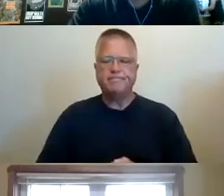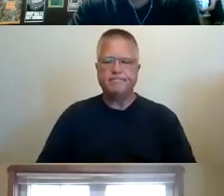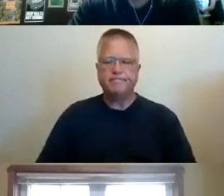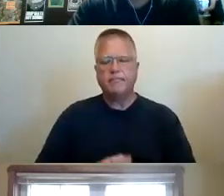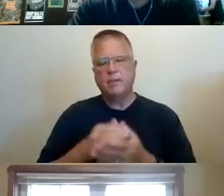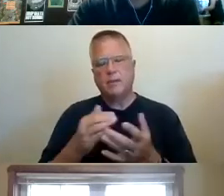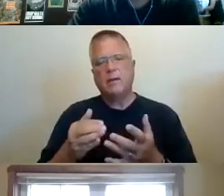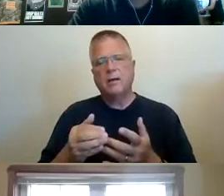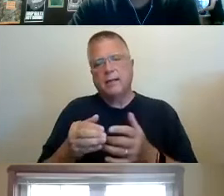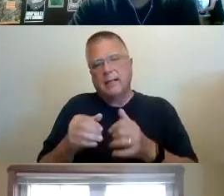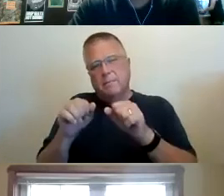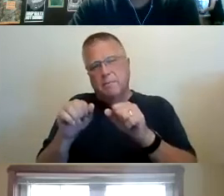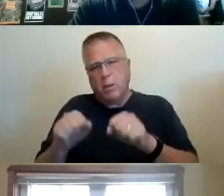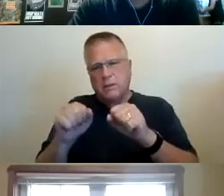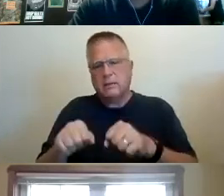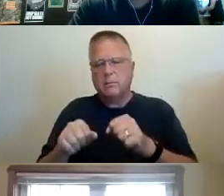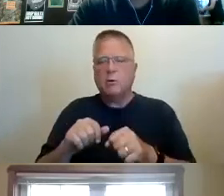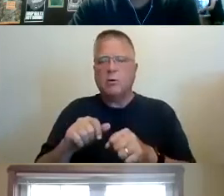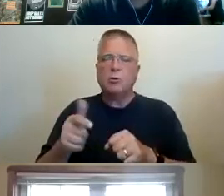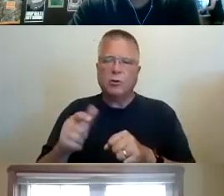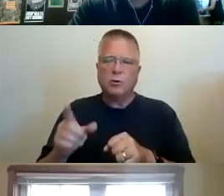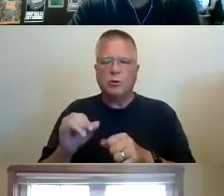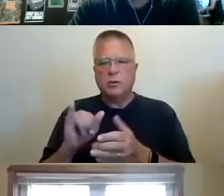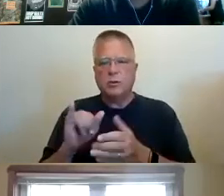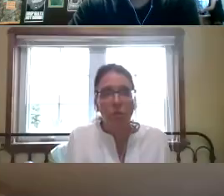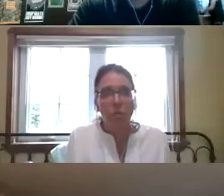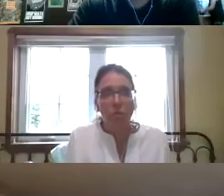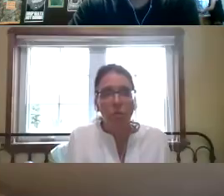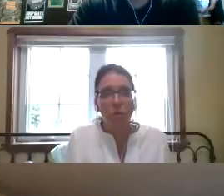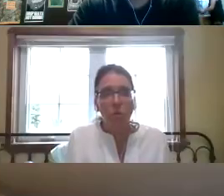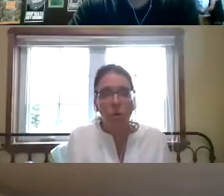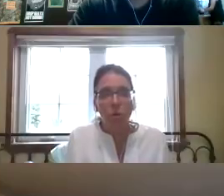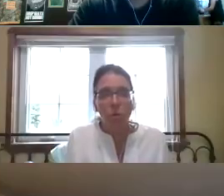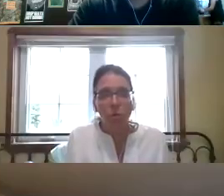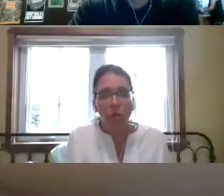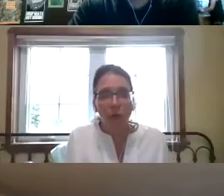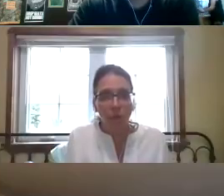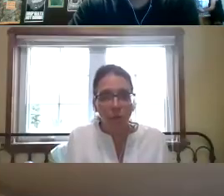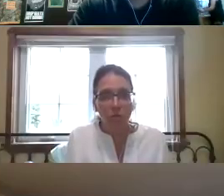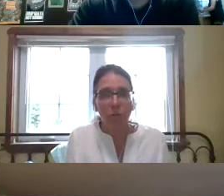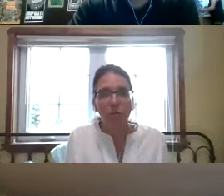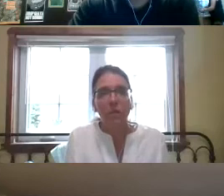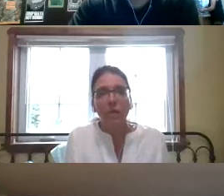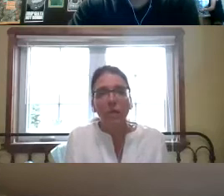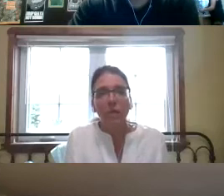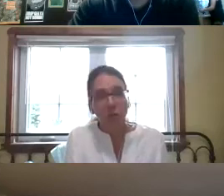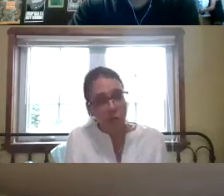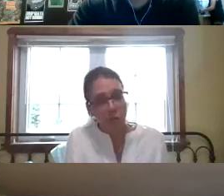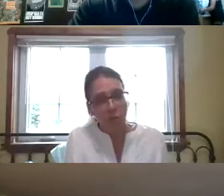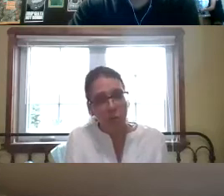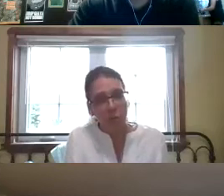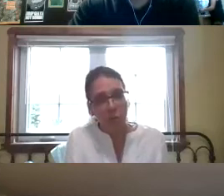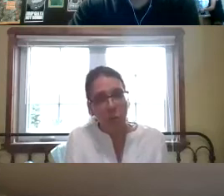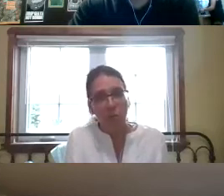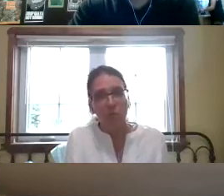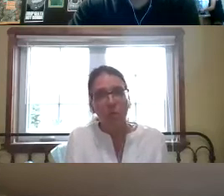So that remains a viable alternative. There is space to do that. There are certain trade-offs that are required with that alternative. The other thing we